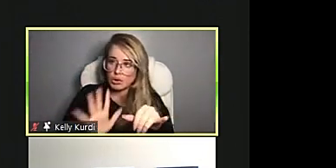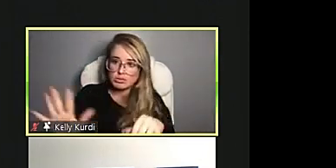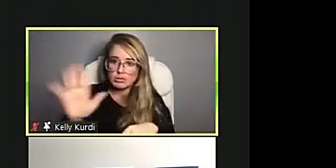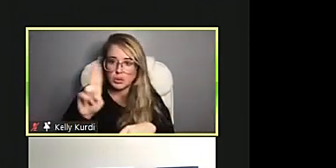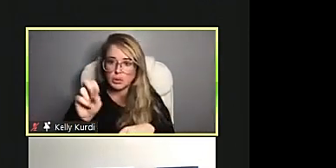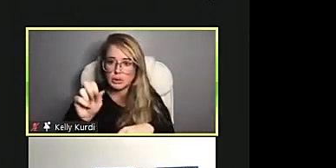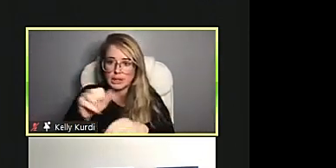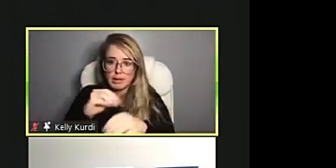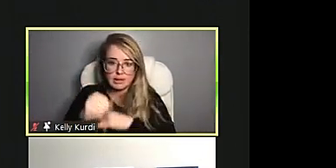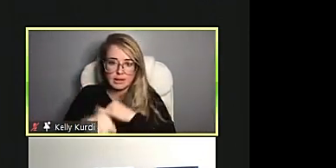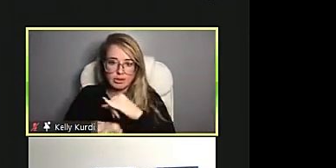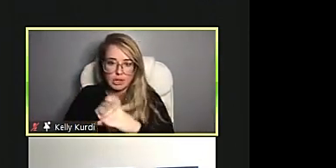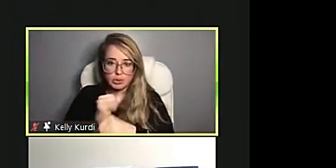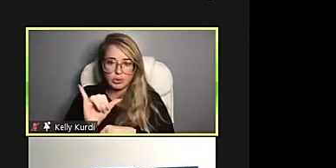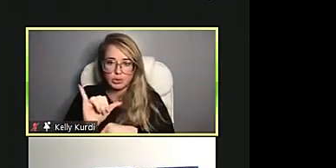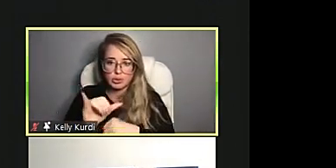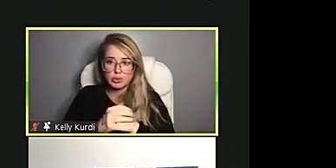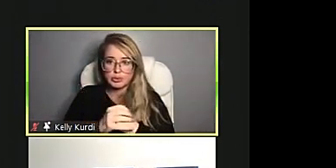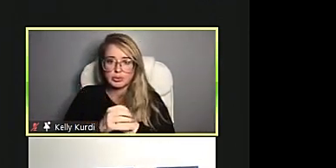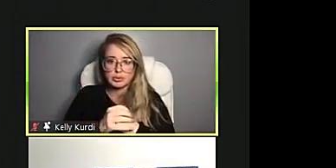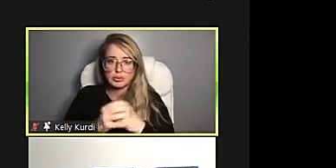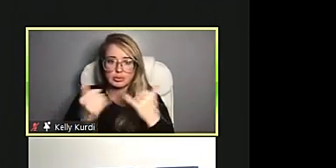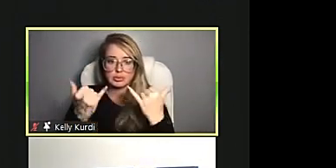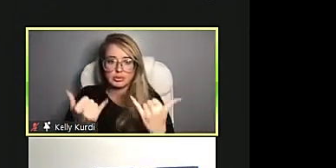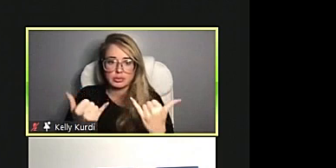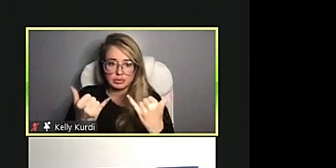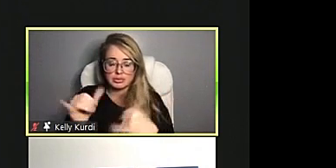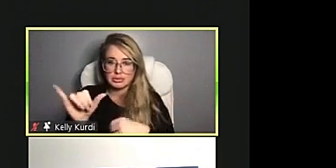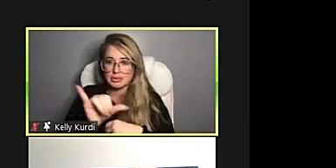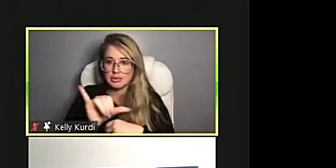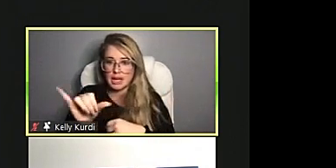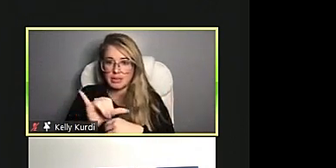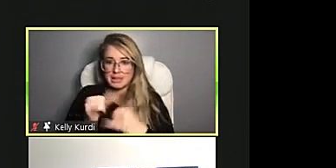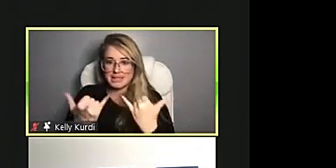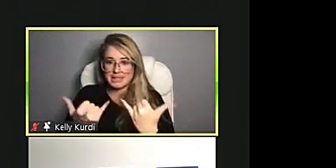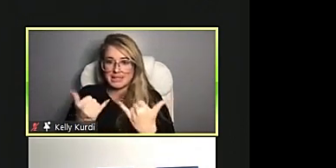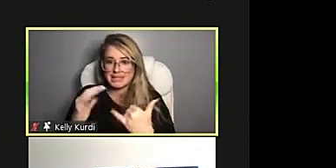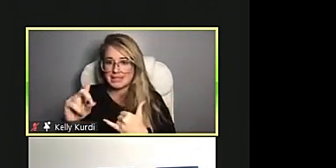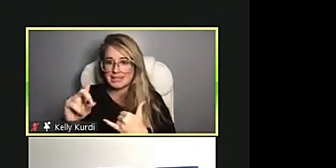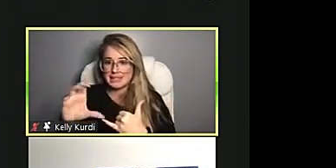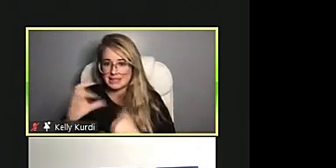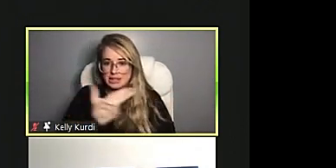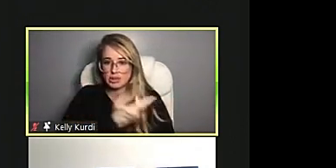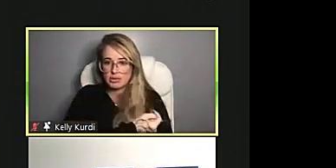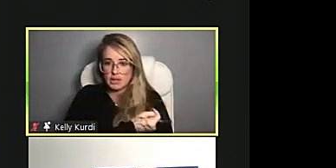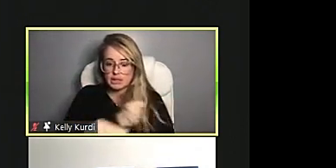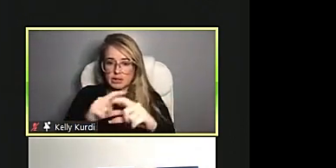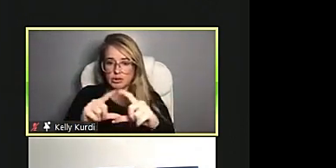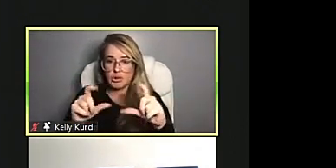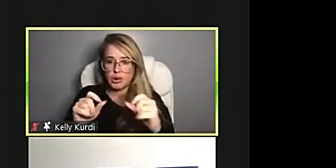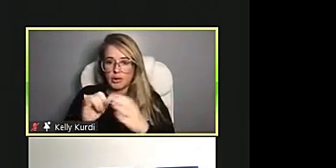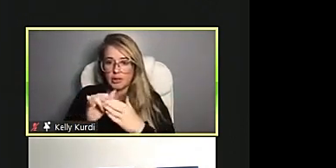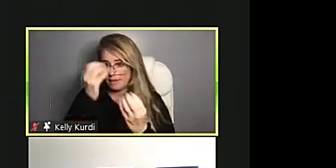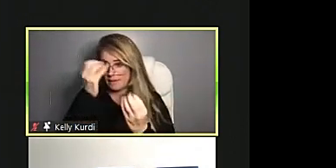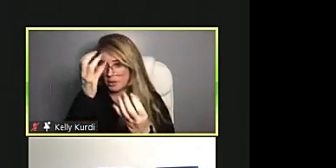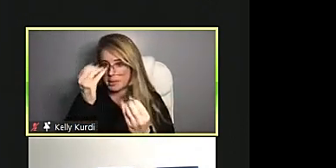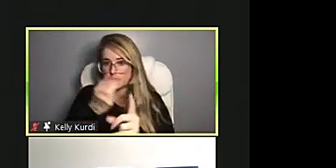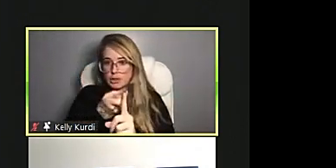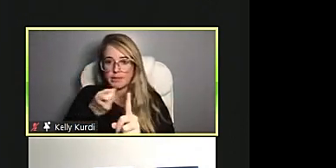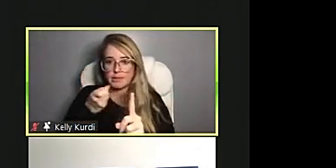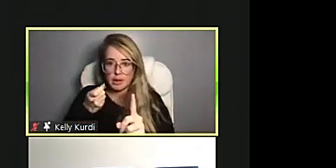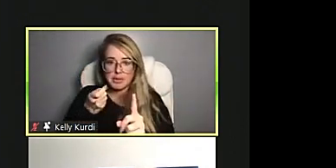and internationally. Now, like the existing CDC vaccination card, the information comes